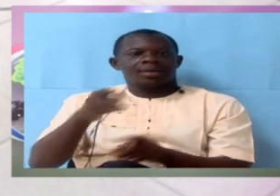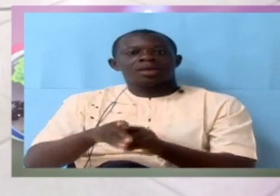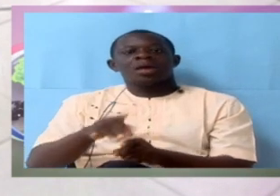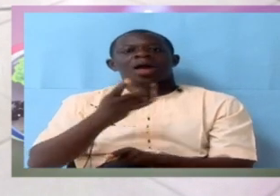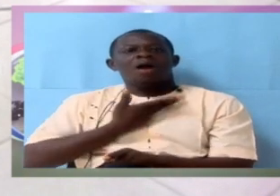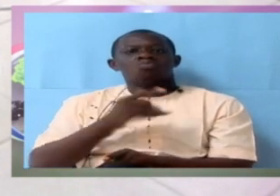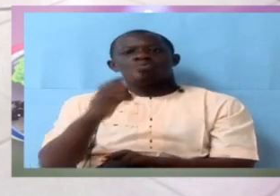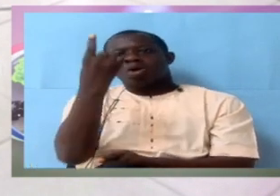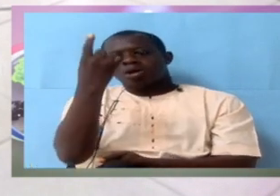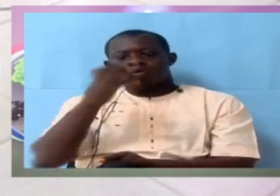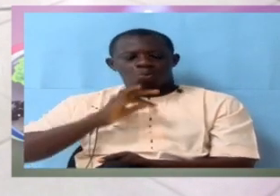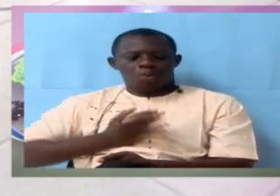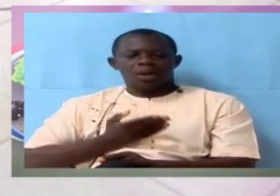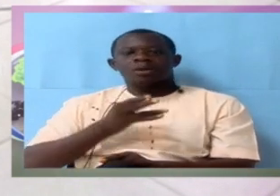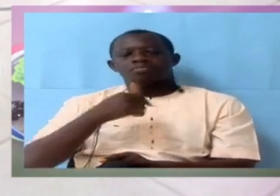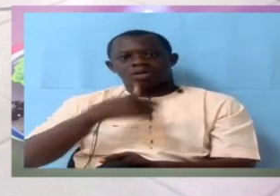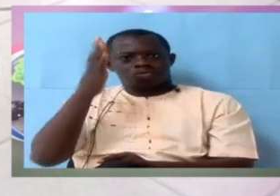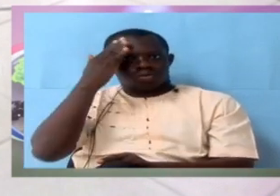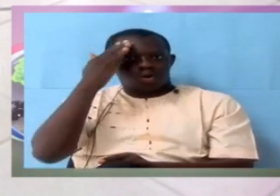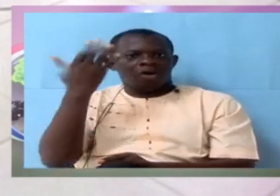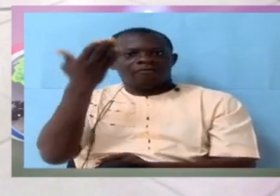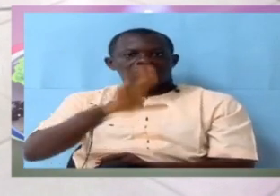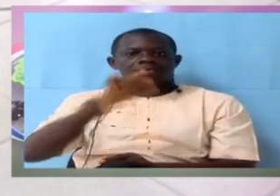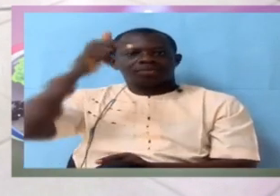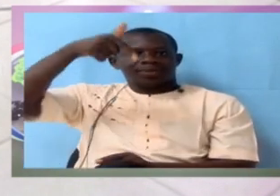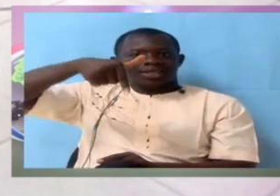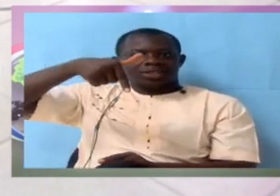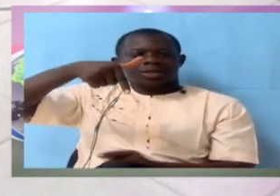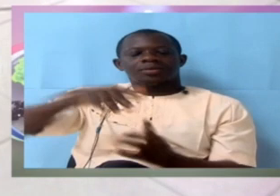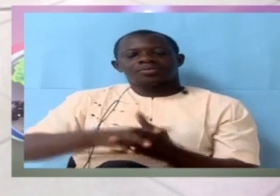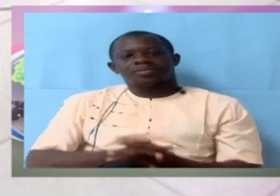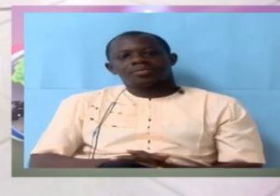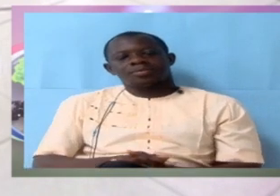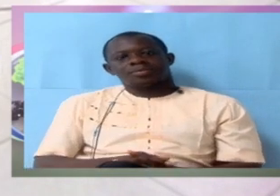There was one woman I came to know who came from Nigeria.